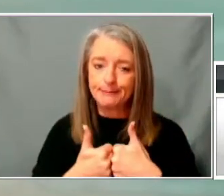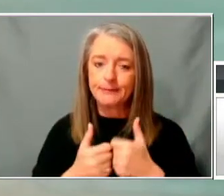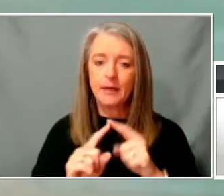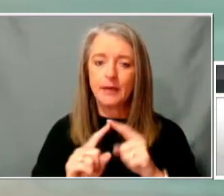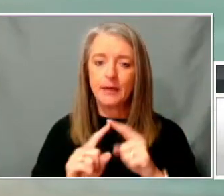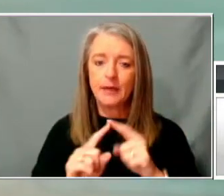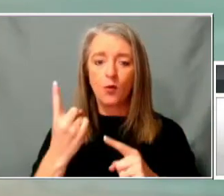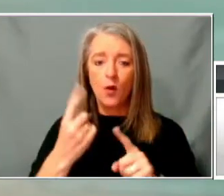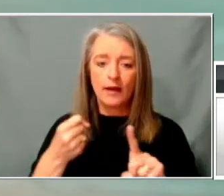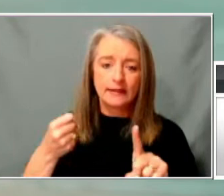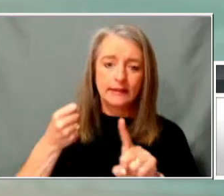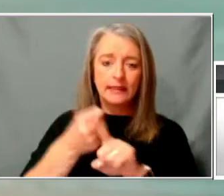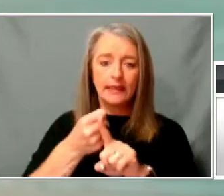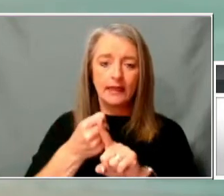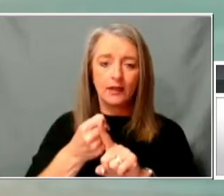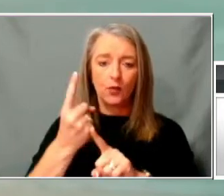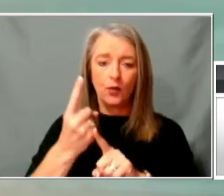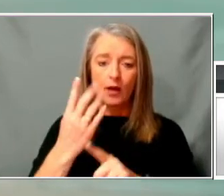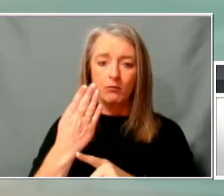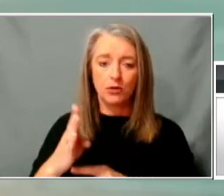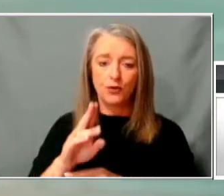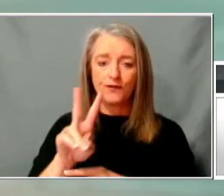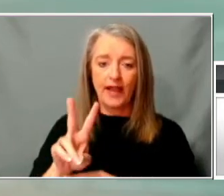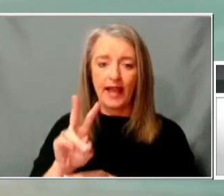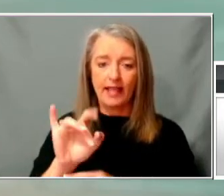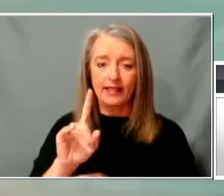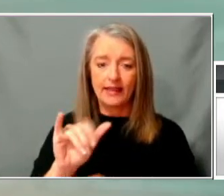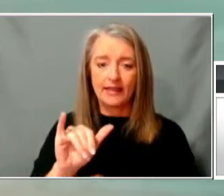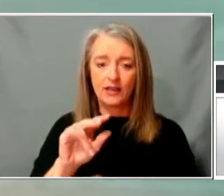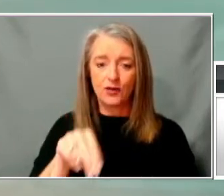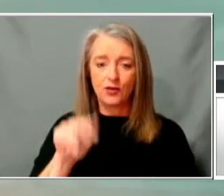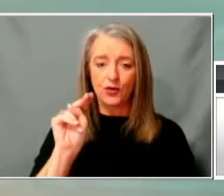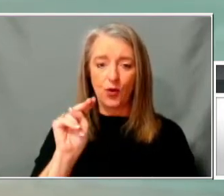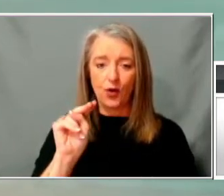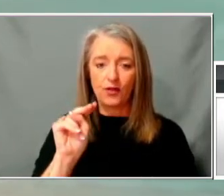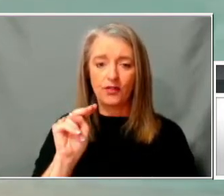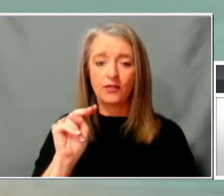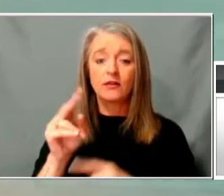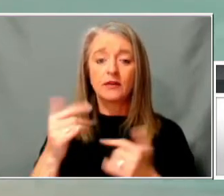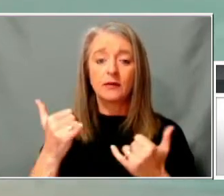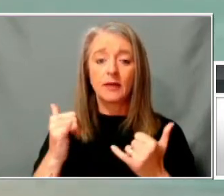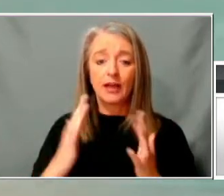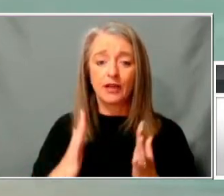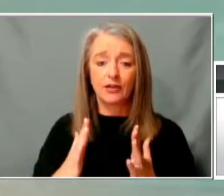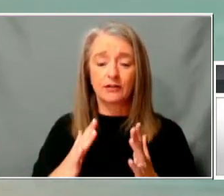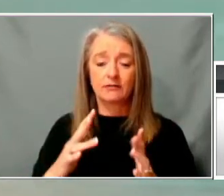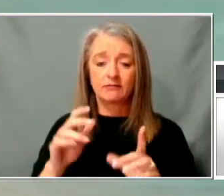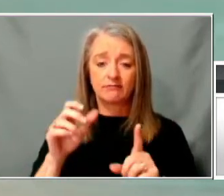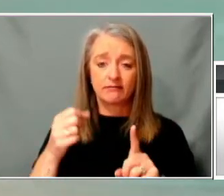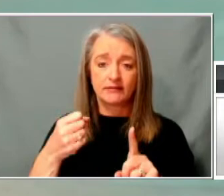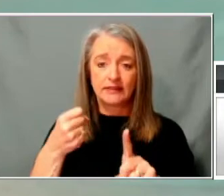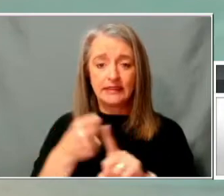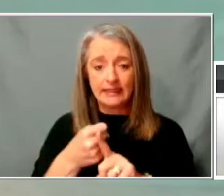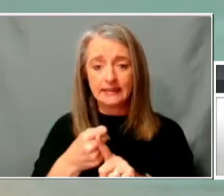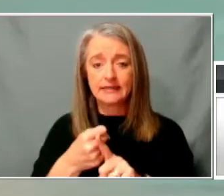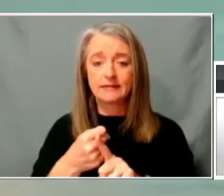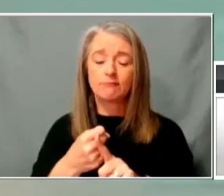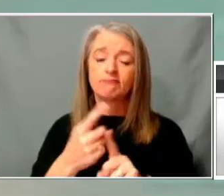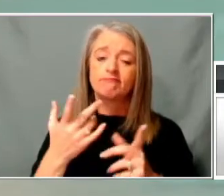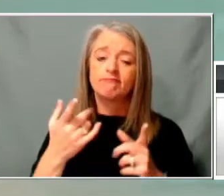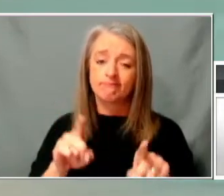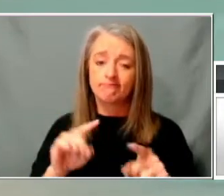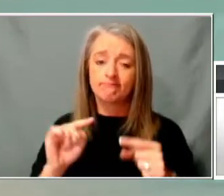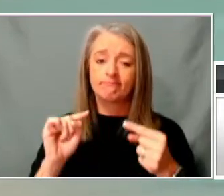hit that took one Blue Valley North defensive end by surprise and landed him in the hands of one of our orthopedic surgeons.